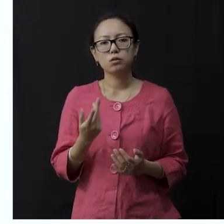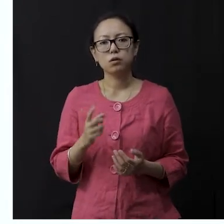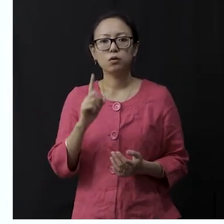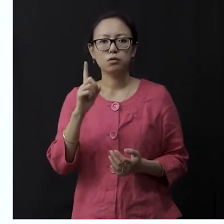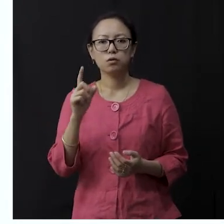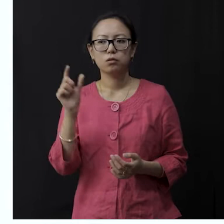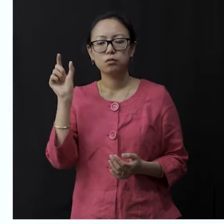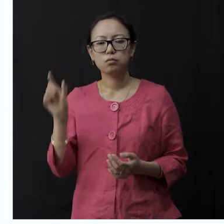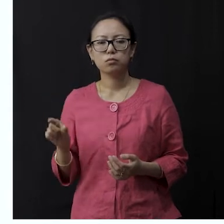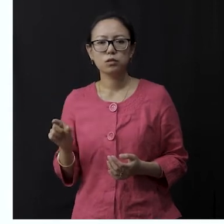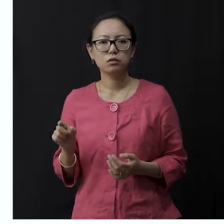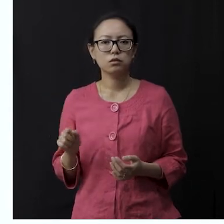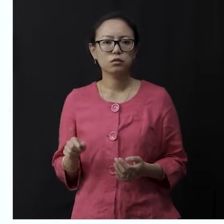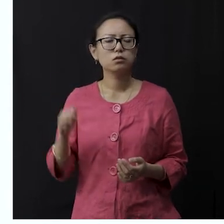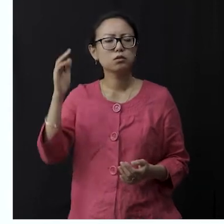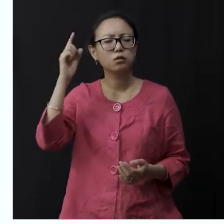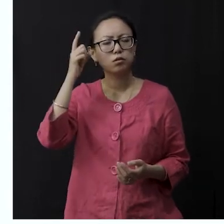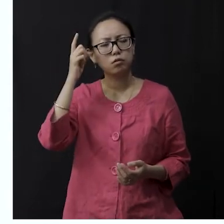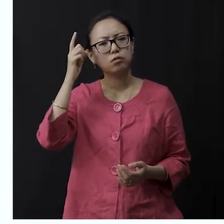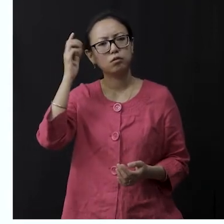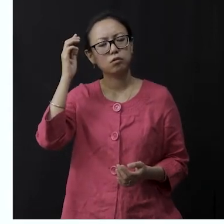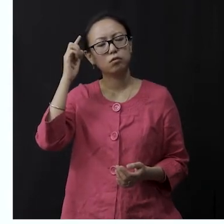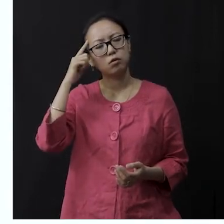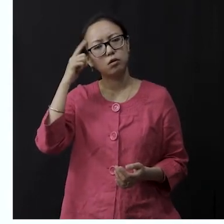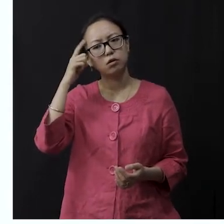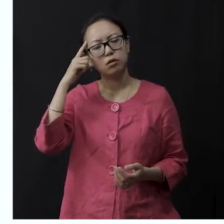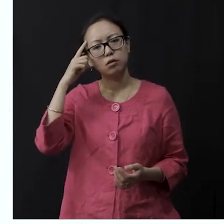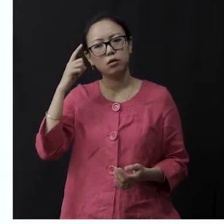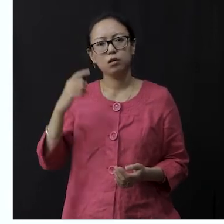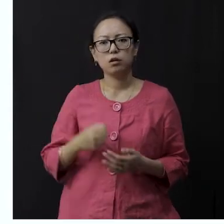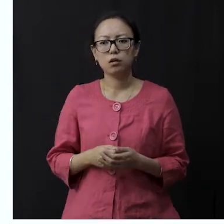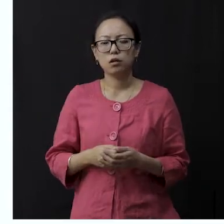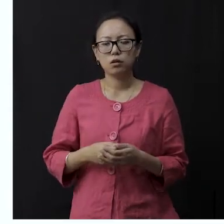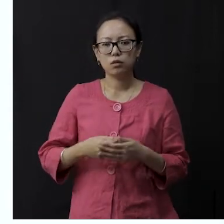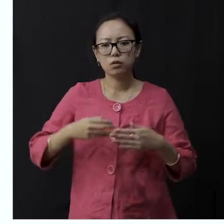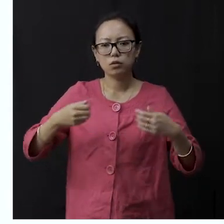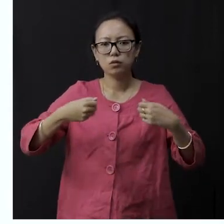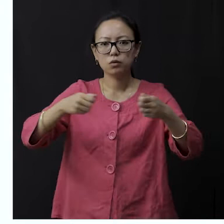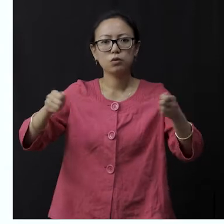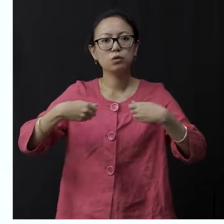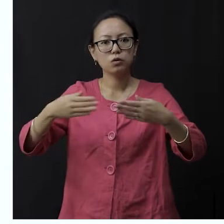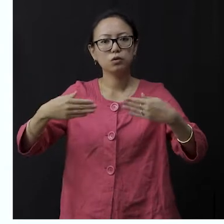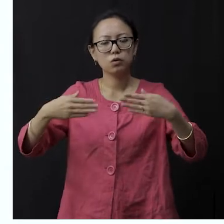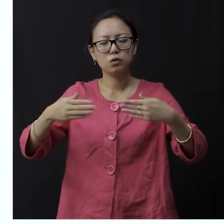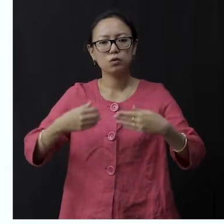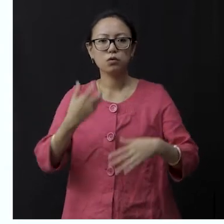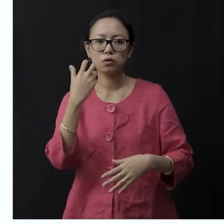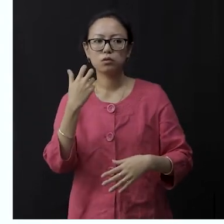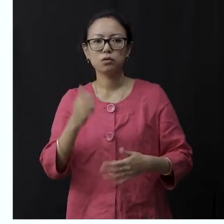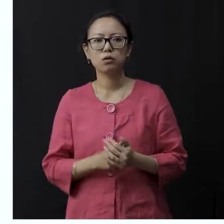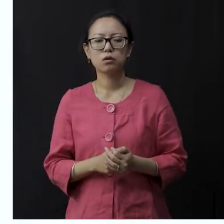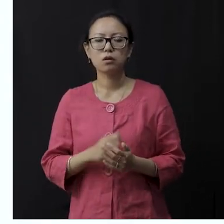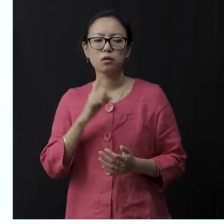the door. But the person found that there is no one outside, but he can see